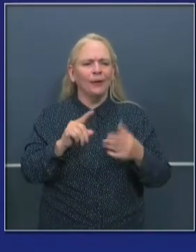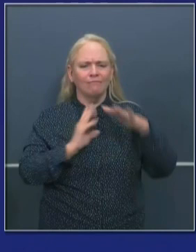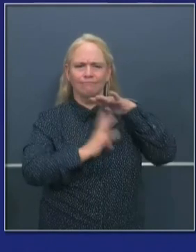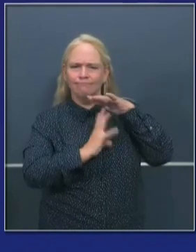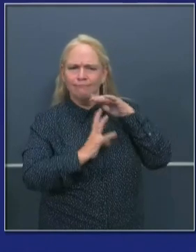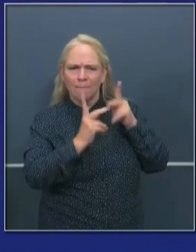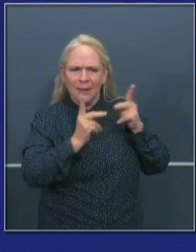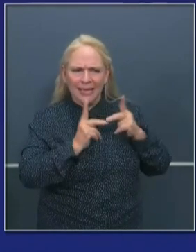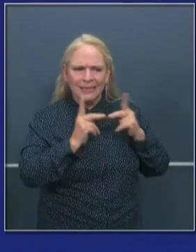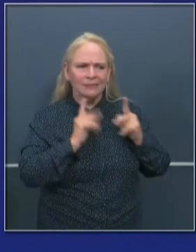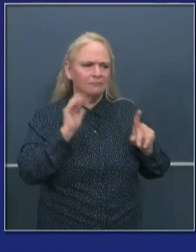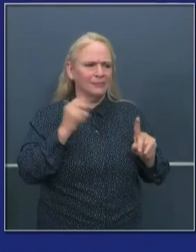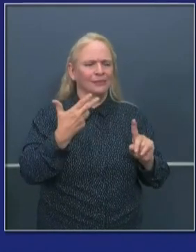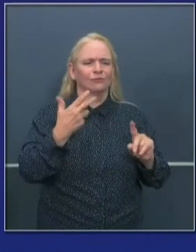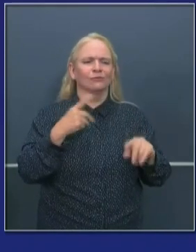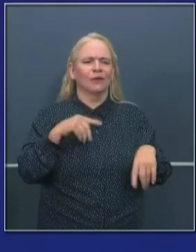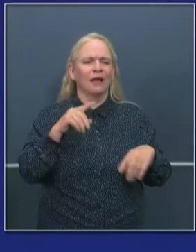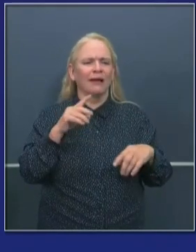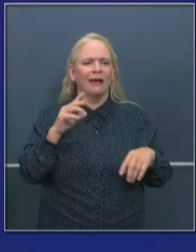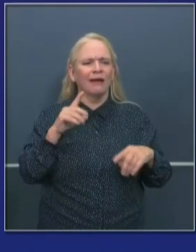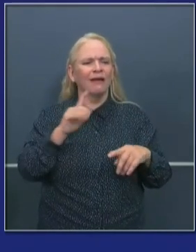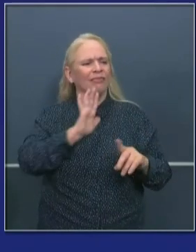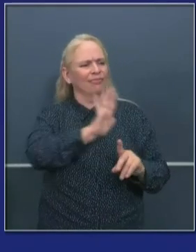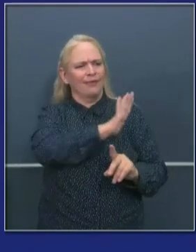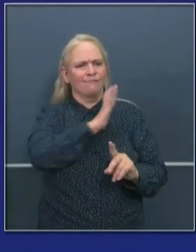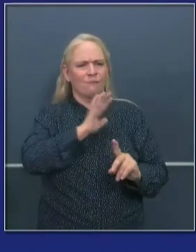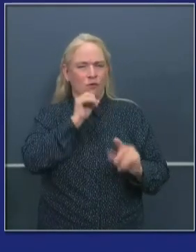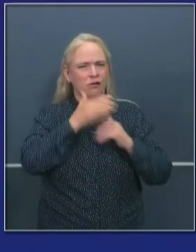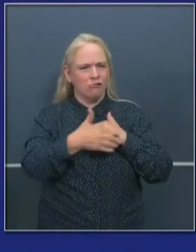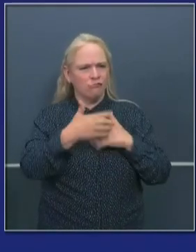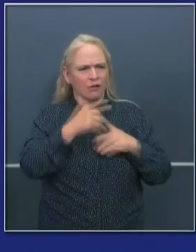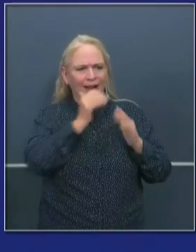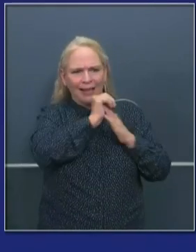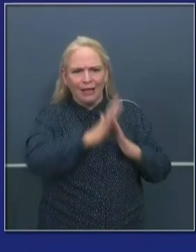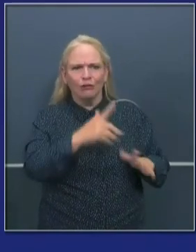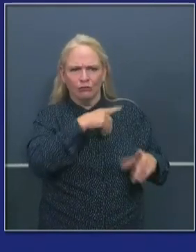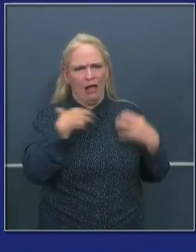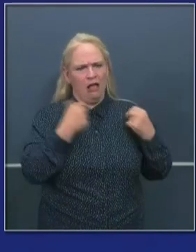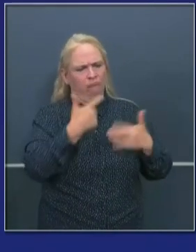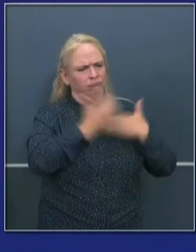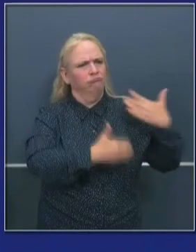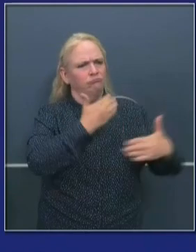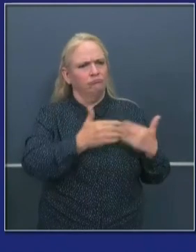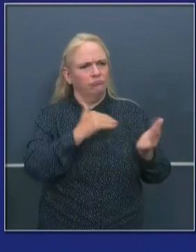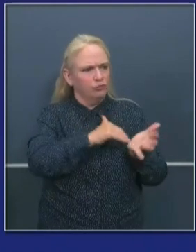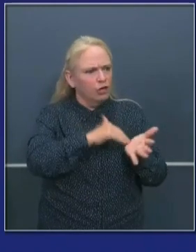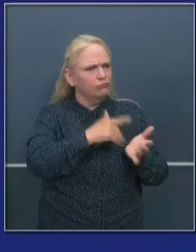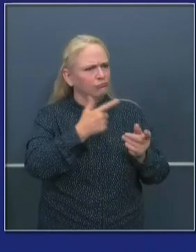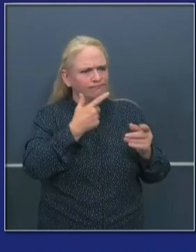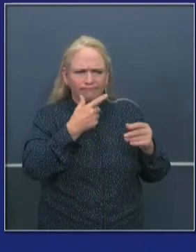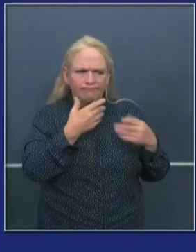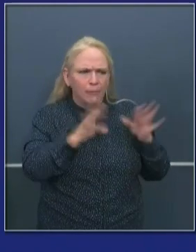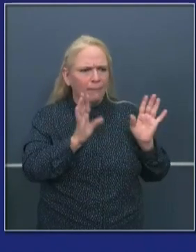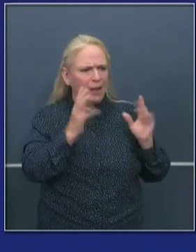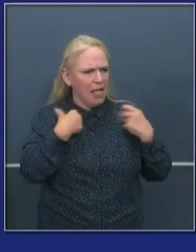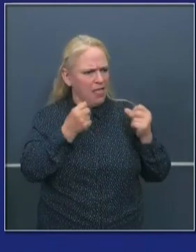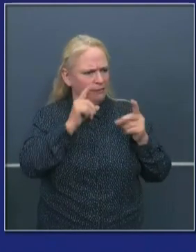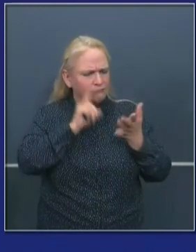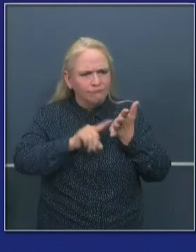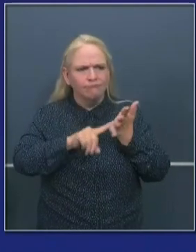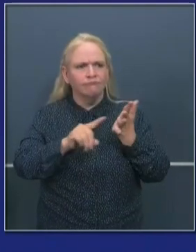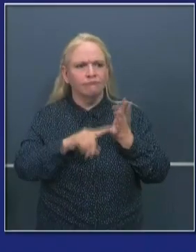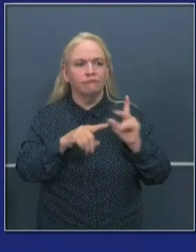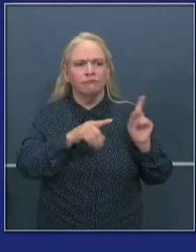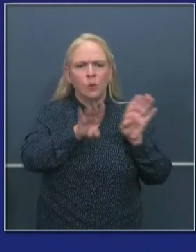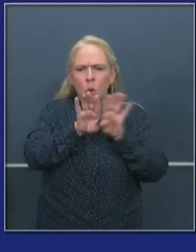elected officials, local health officers are moving forward with their own local decisions that go beyond just closing parking lots to